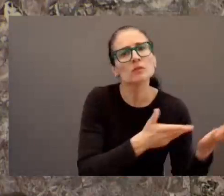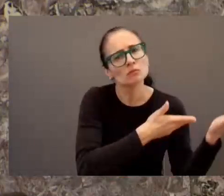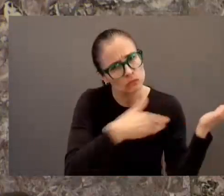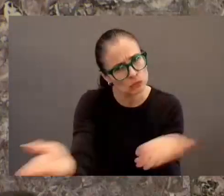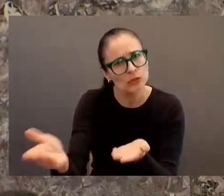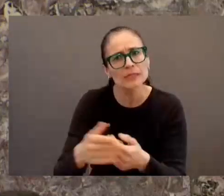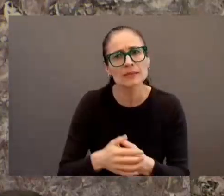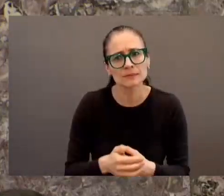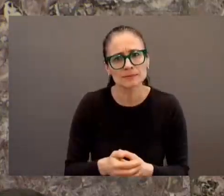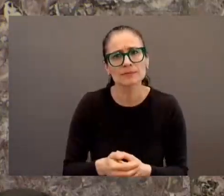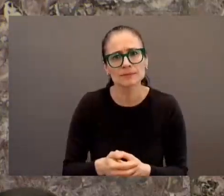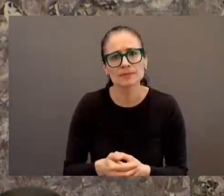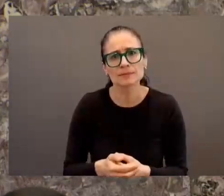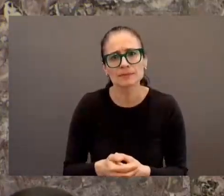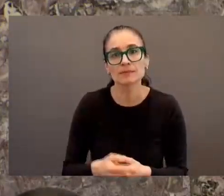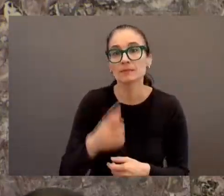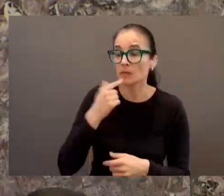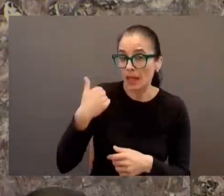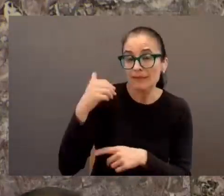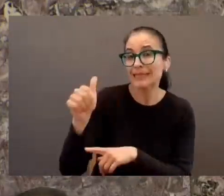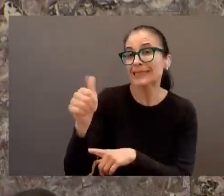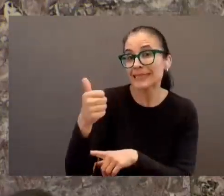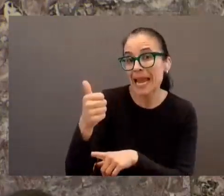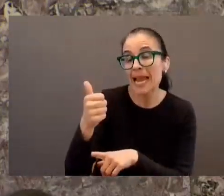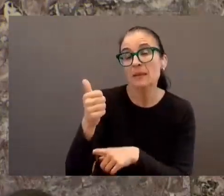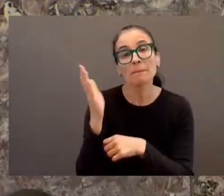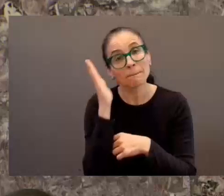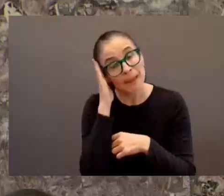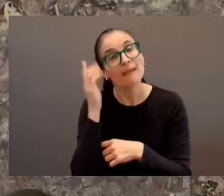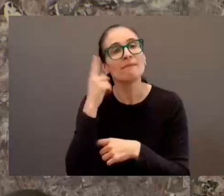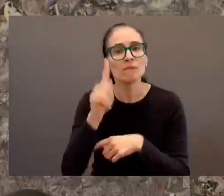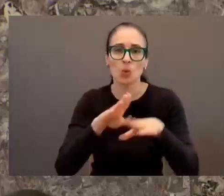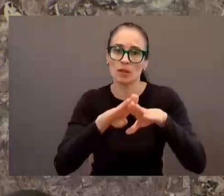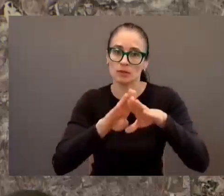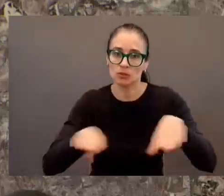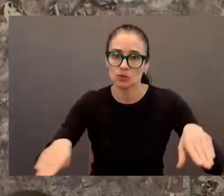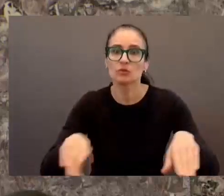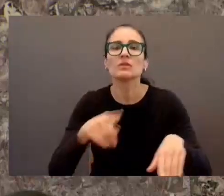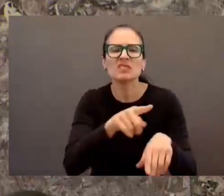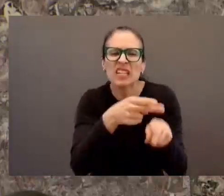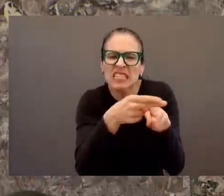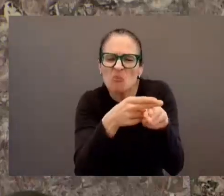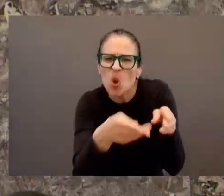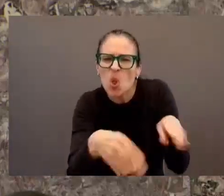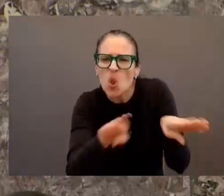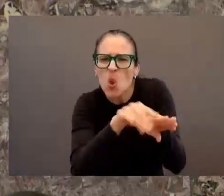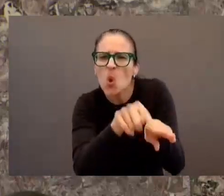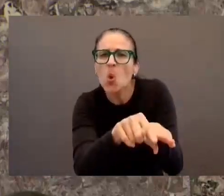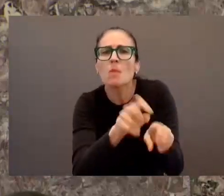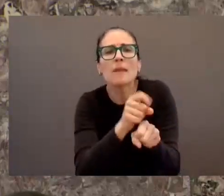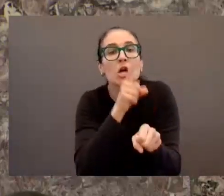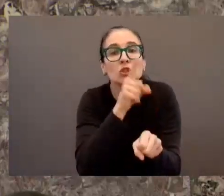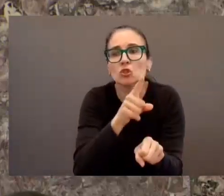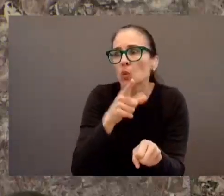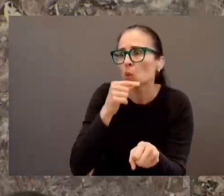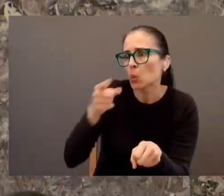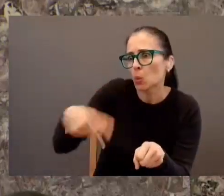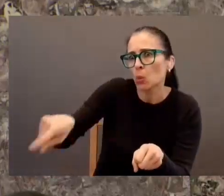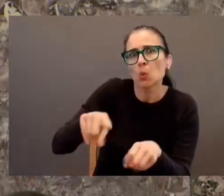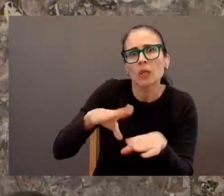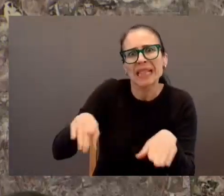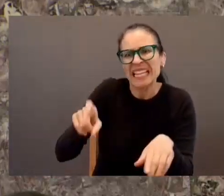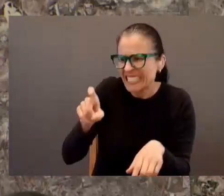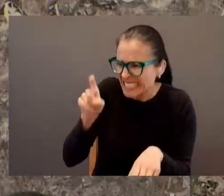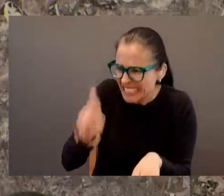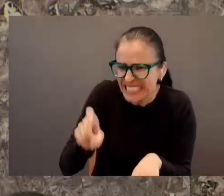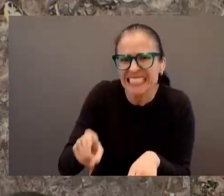are temporarily closed to ensure the safety of children in the most dire sets of circumstances. Mr. Speaker, I've spoken